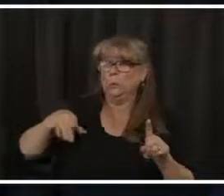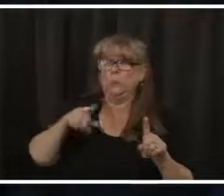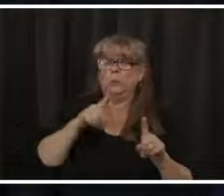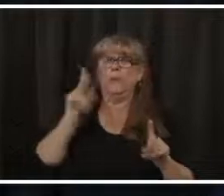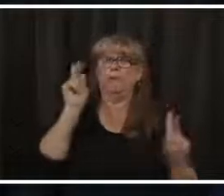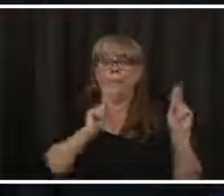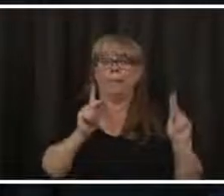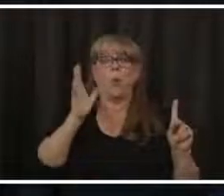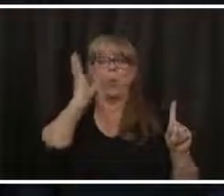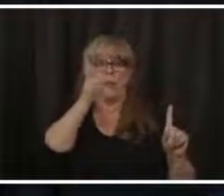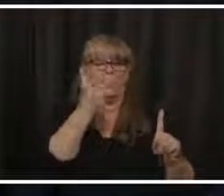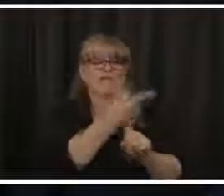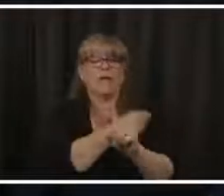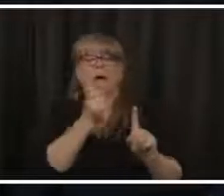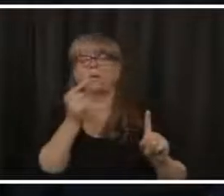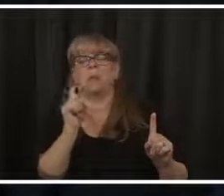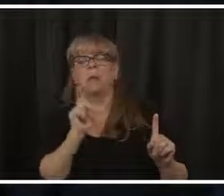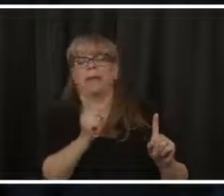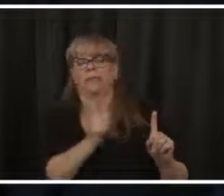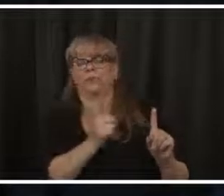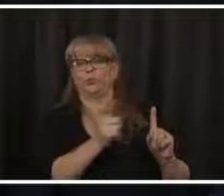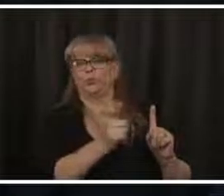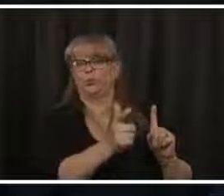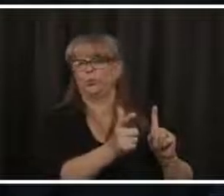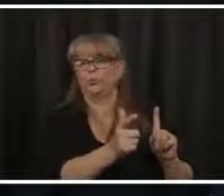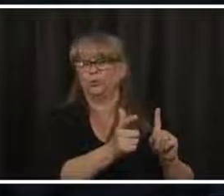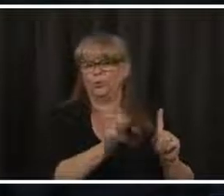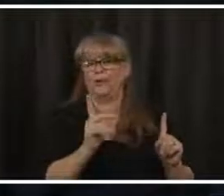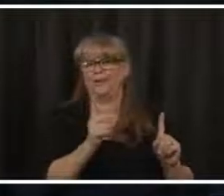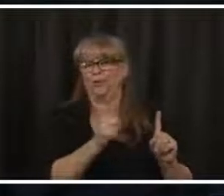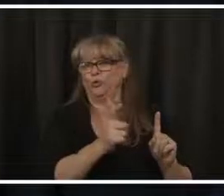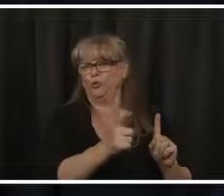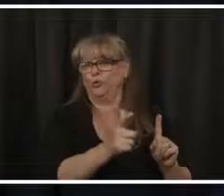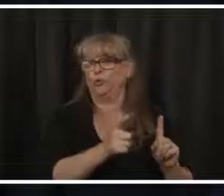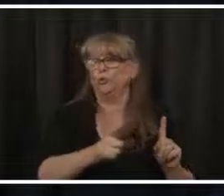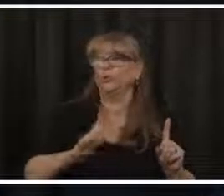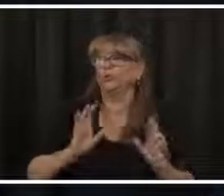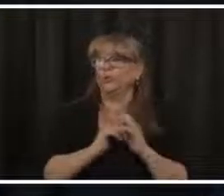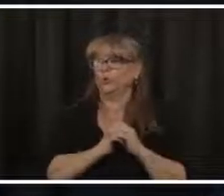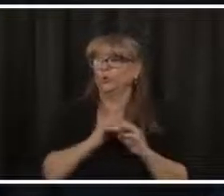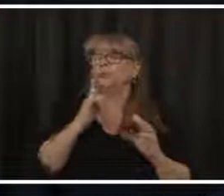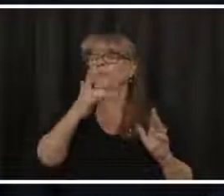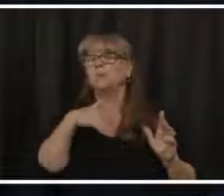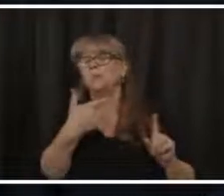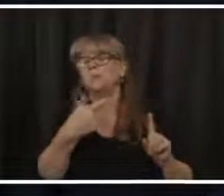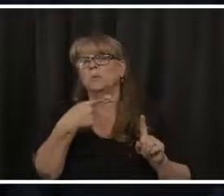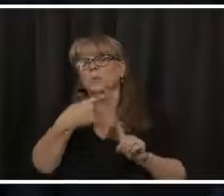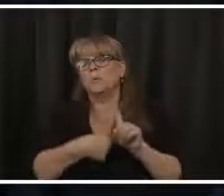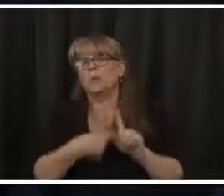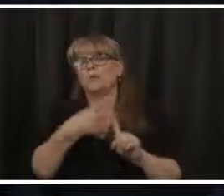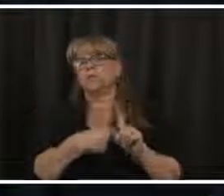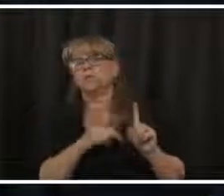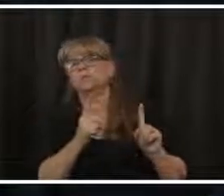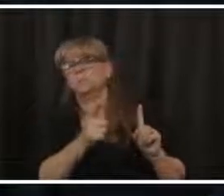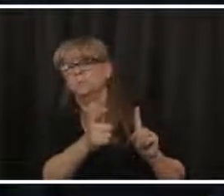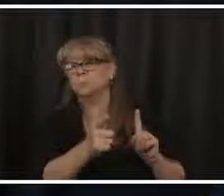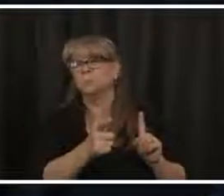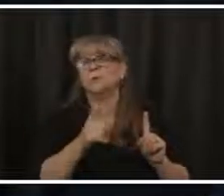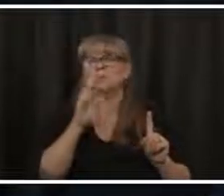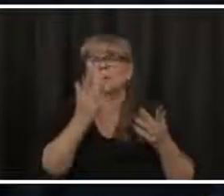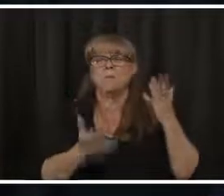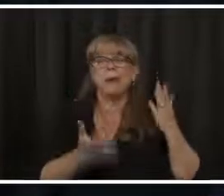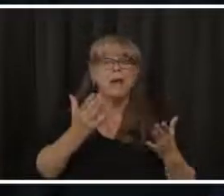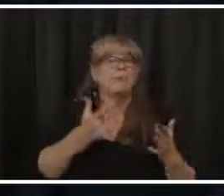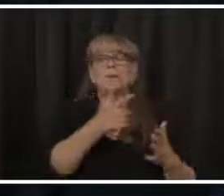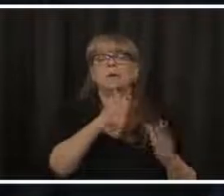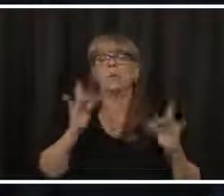but it's not immediate in their minds. They're thinking, I'll get it in the future, maybe in a month, maybe in 2 months, maybe it's some indefinite date. Well, that